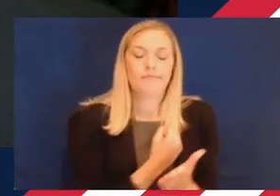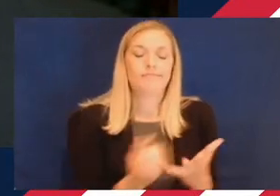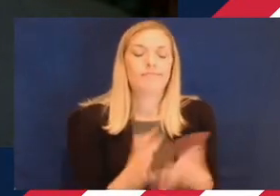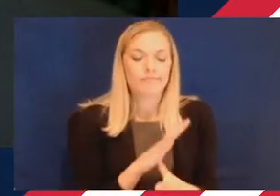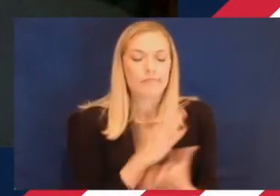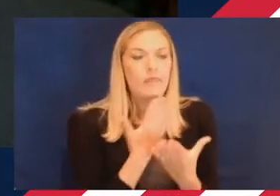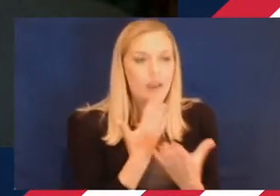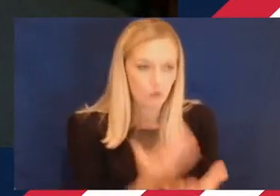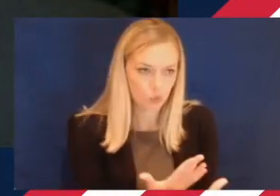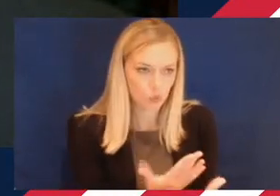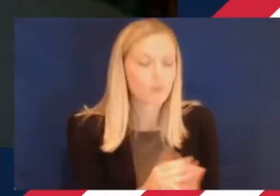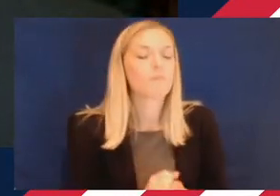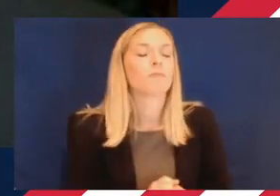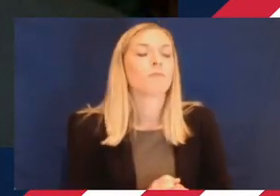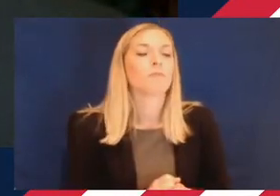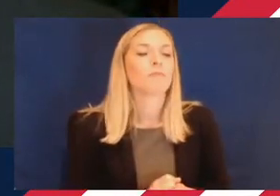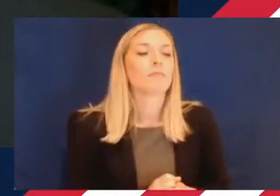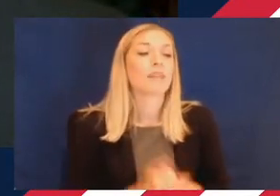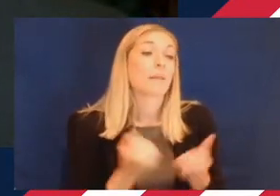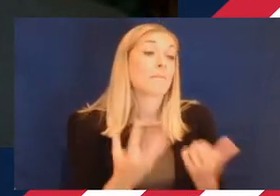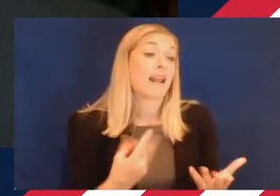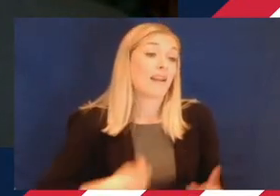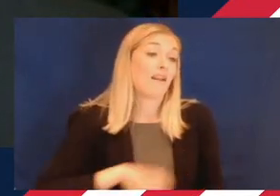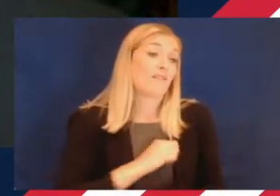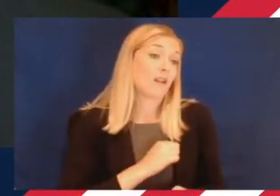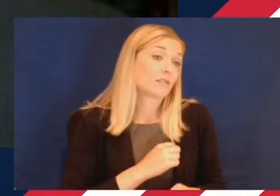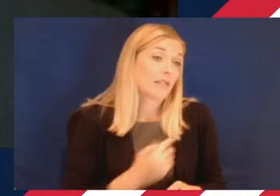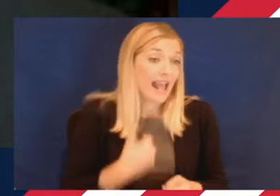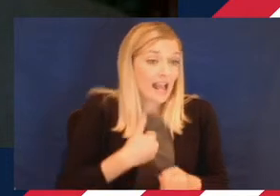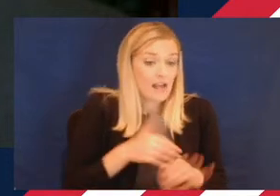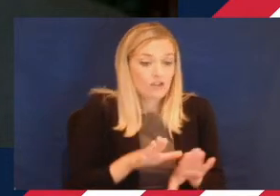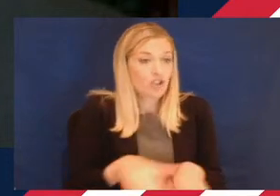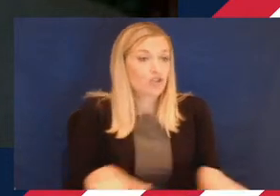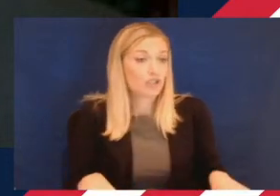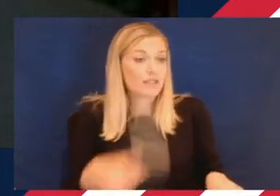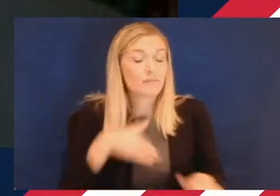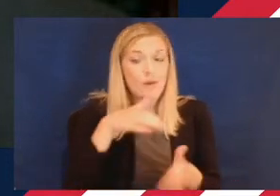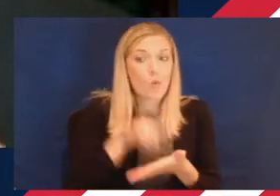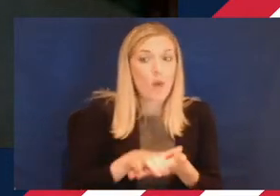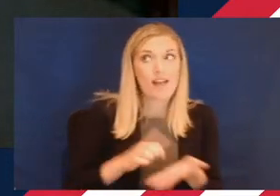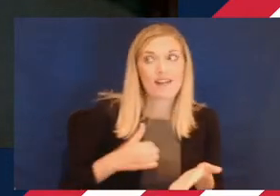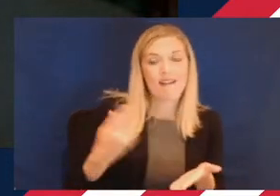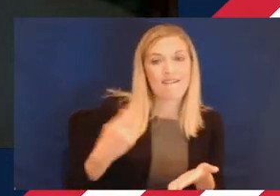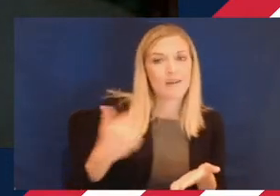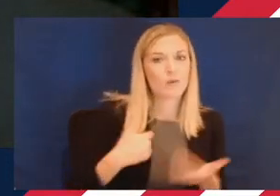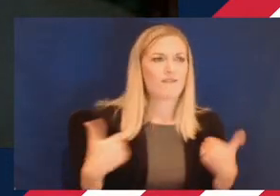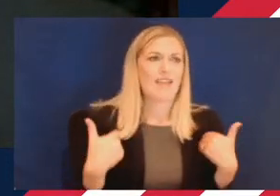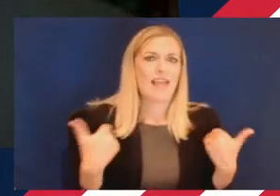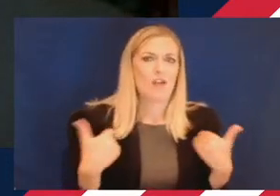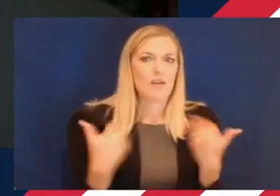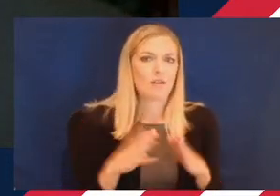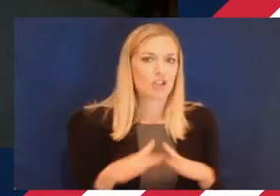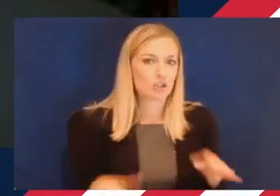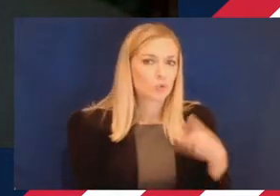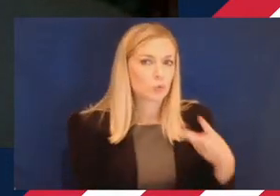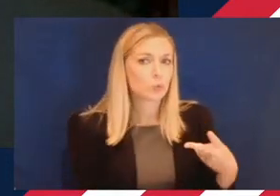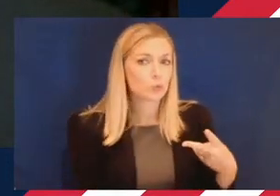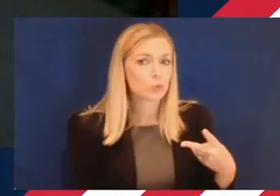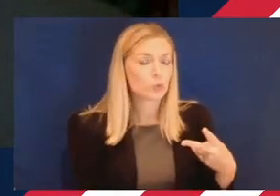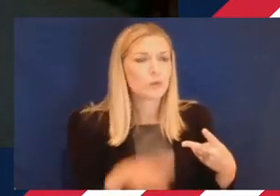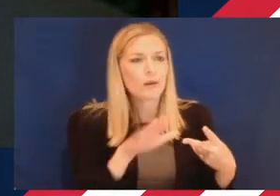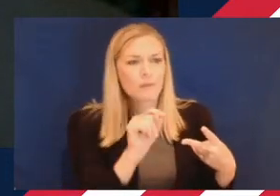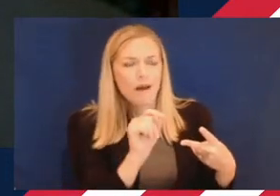with a lot of us are parents. My wife and I have two very young children. But with distance